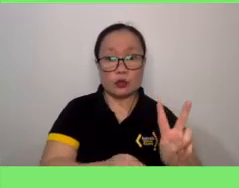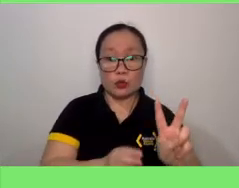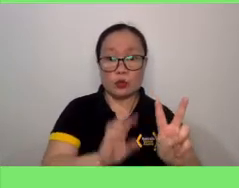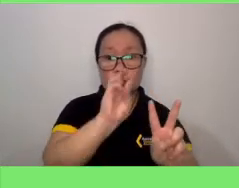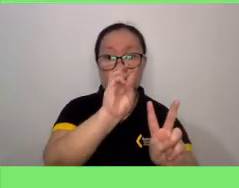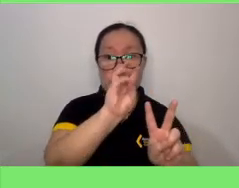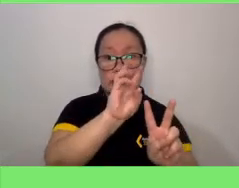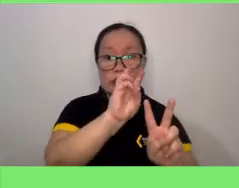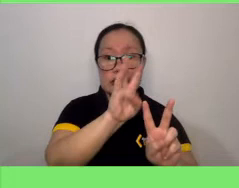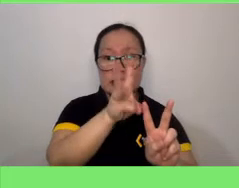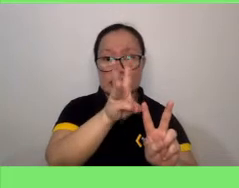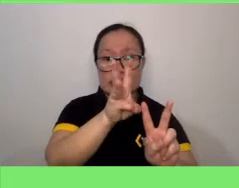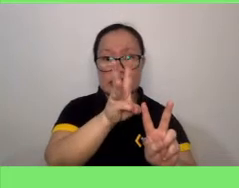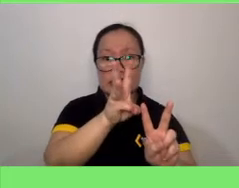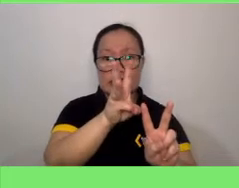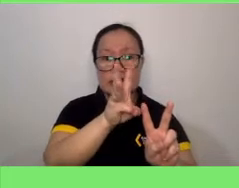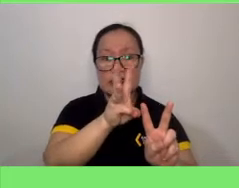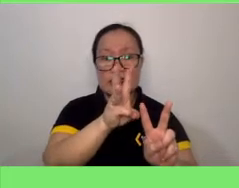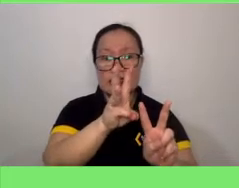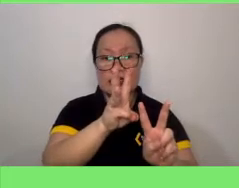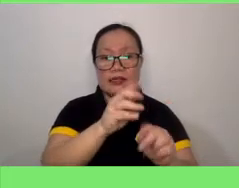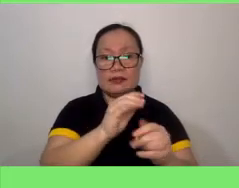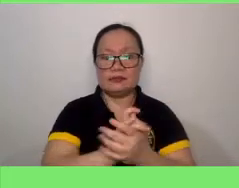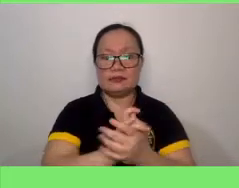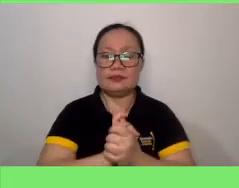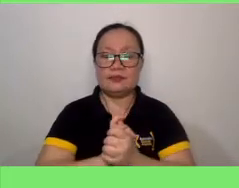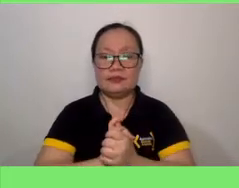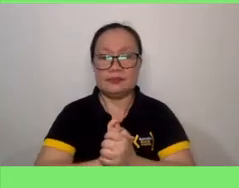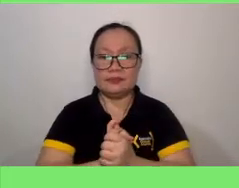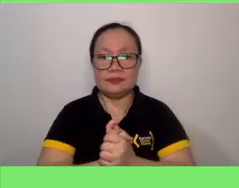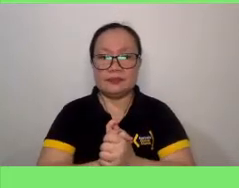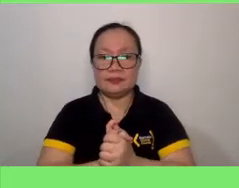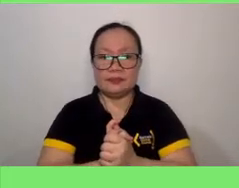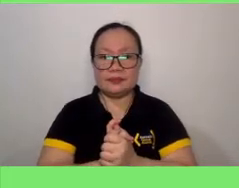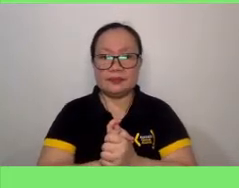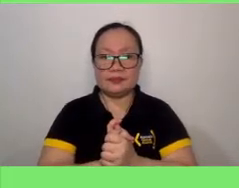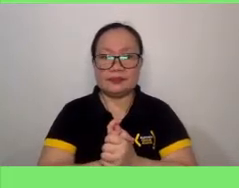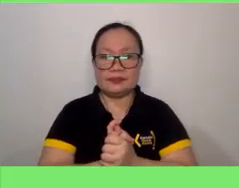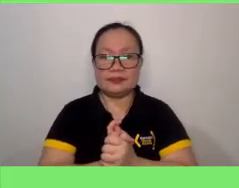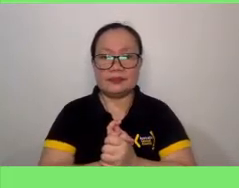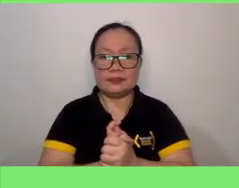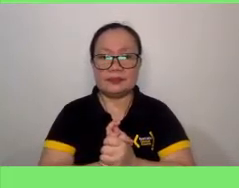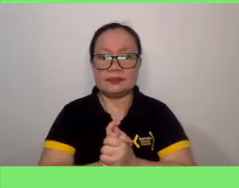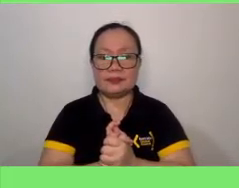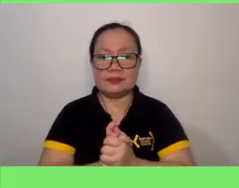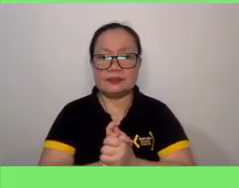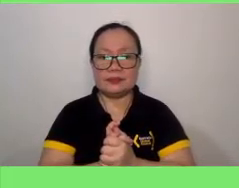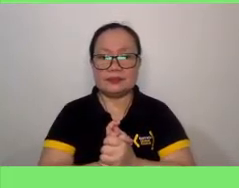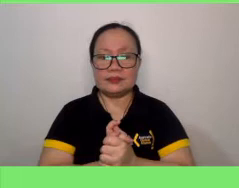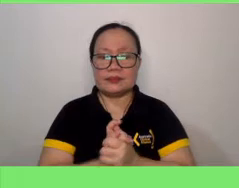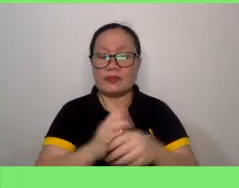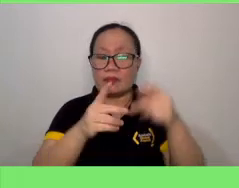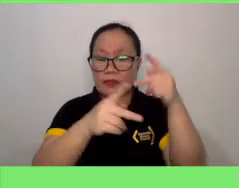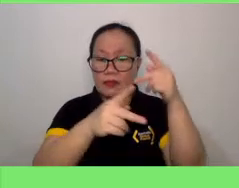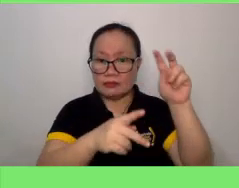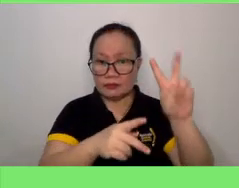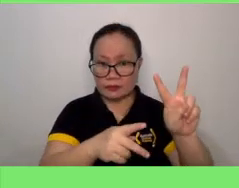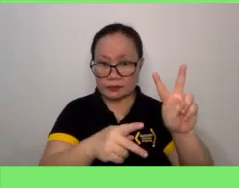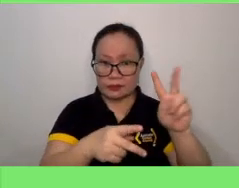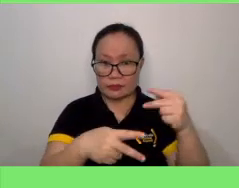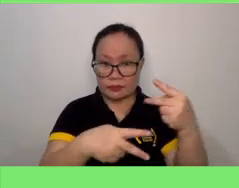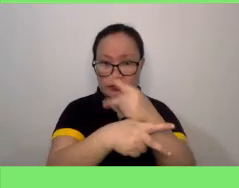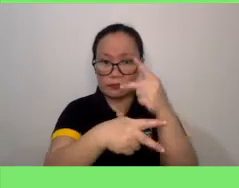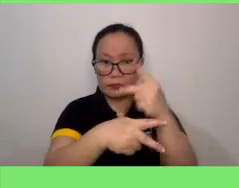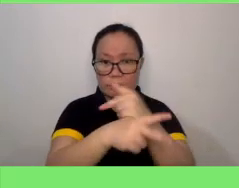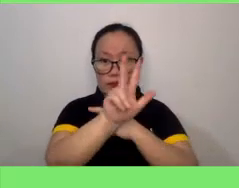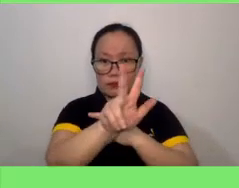mo, that means that you're going to multiply the exponent. So, power to a power. I-multiply po natin siya.